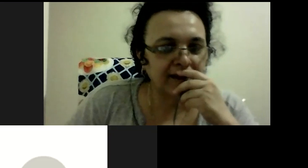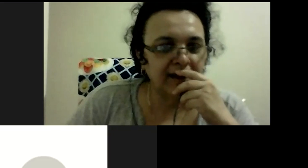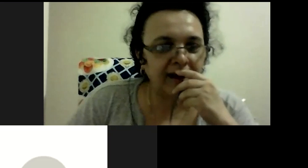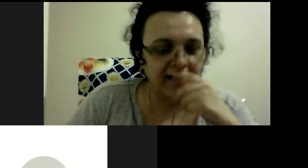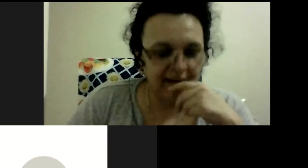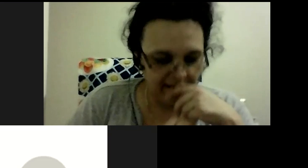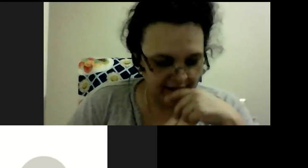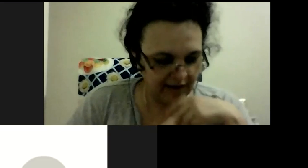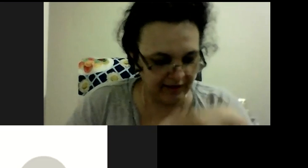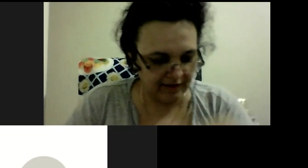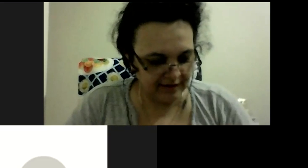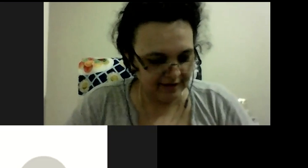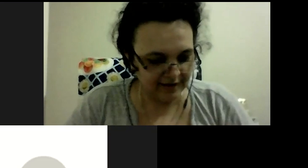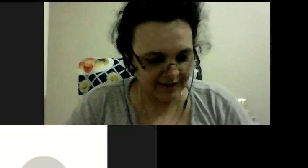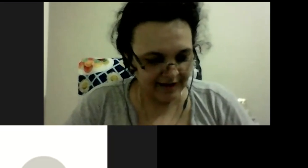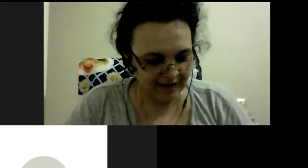then